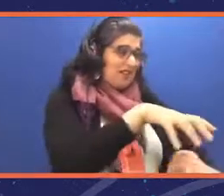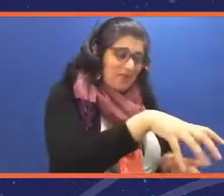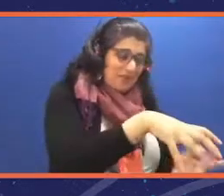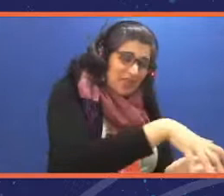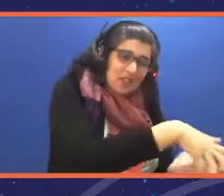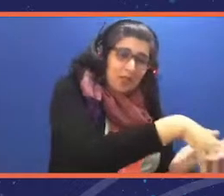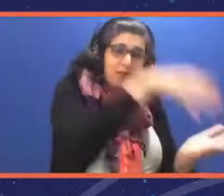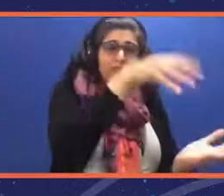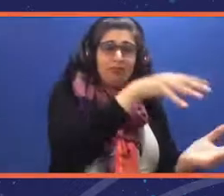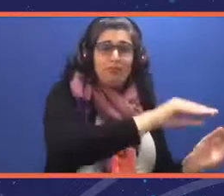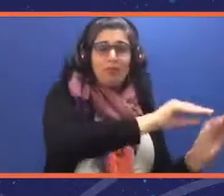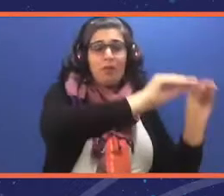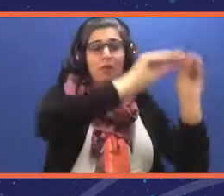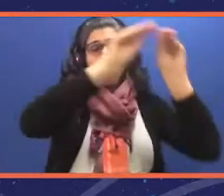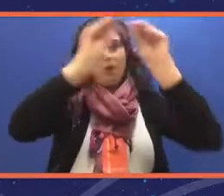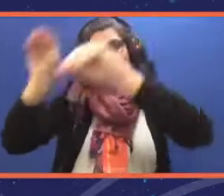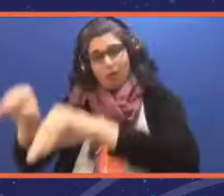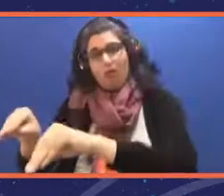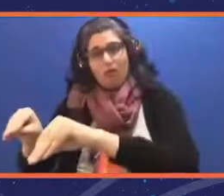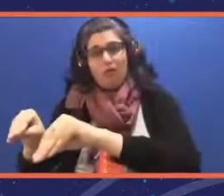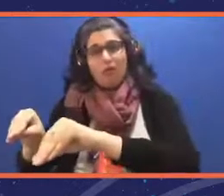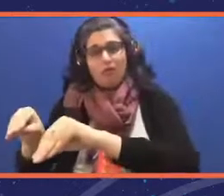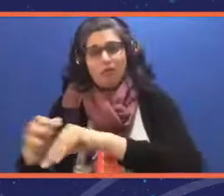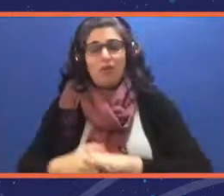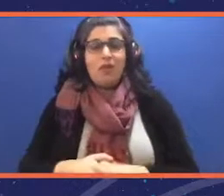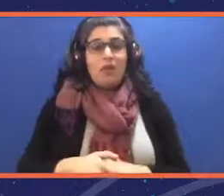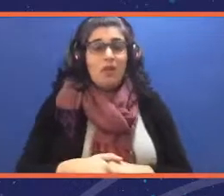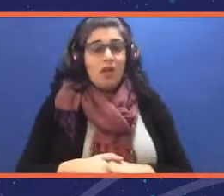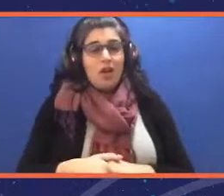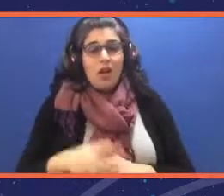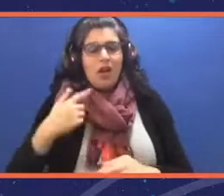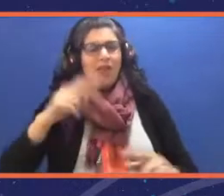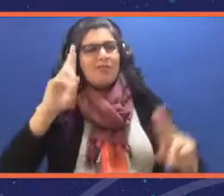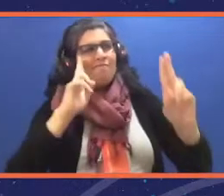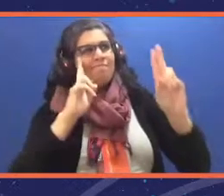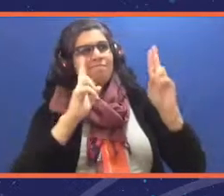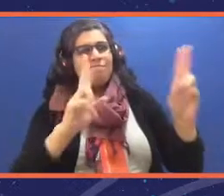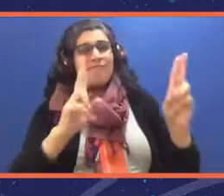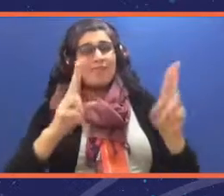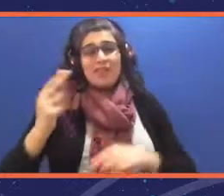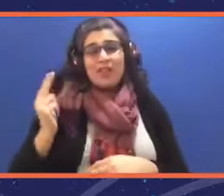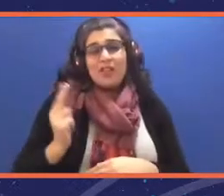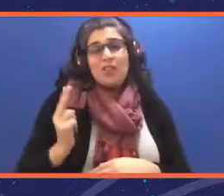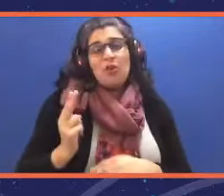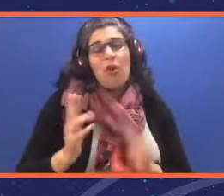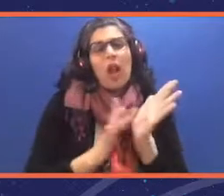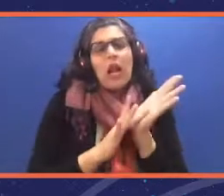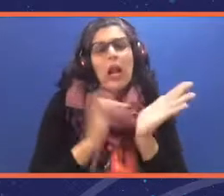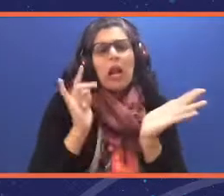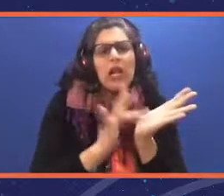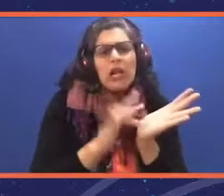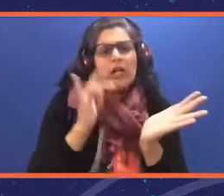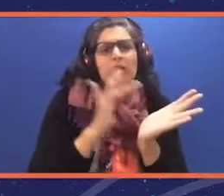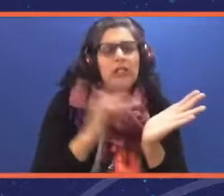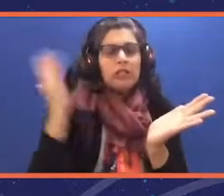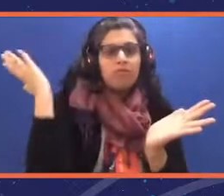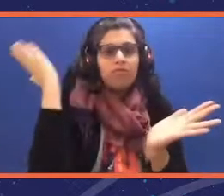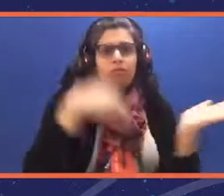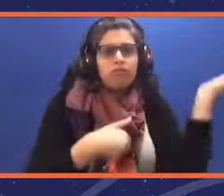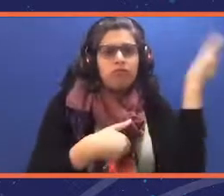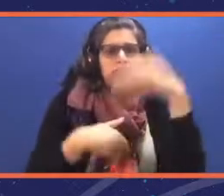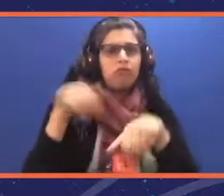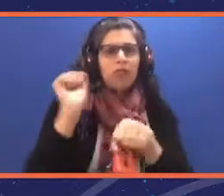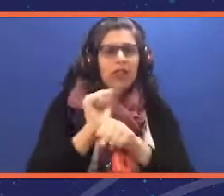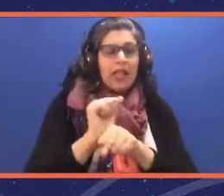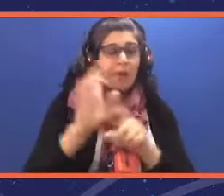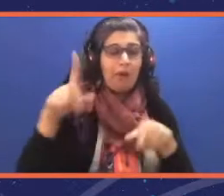lands across the world. We acknowledge their historically exploited, undervalued, and invisibilized labor today,